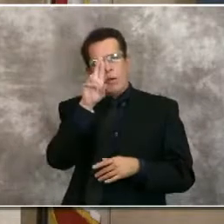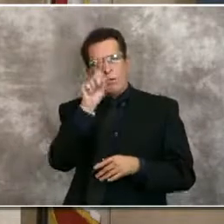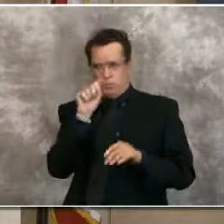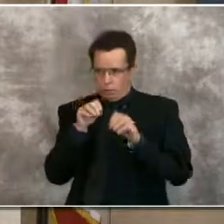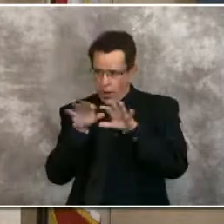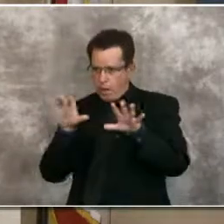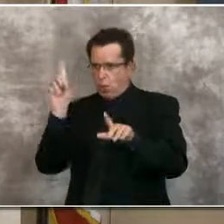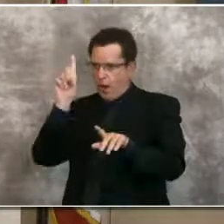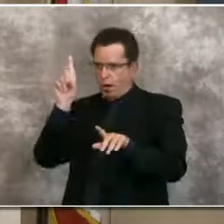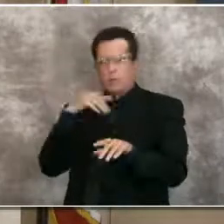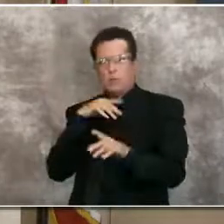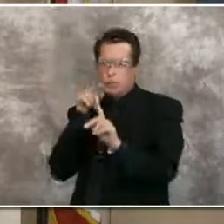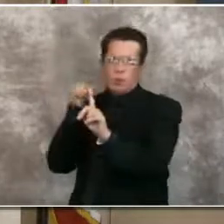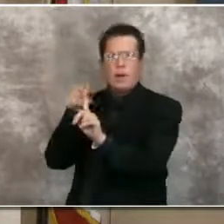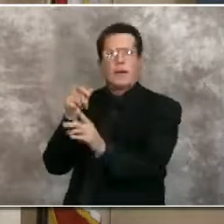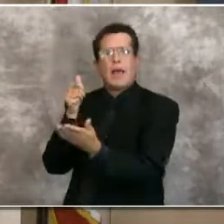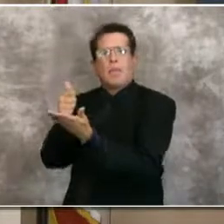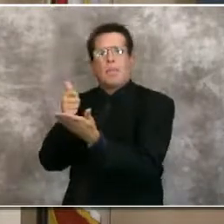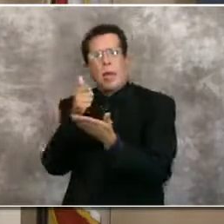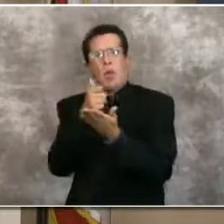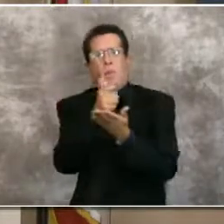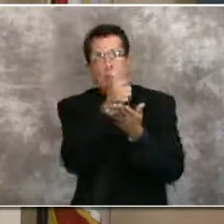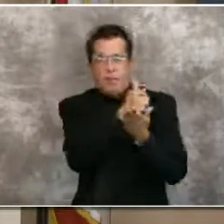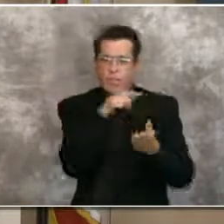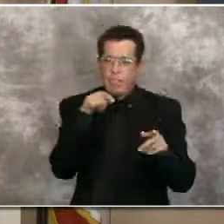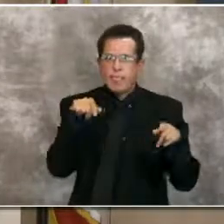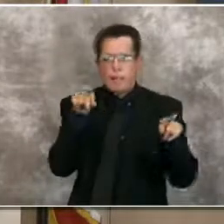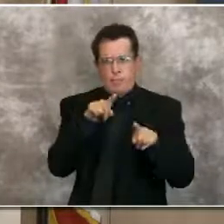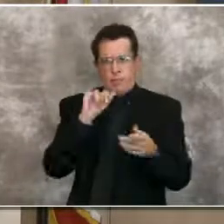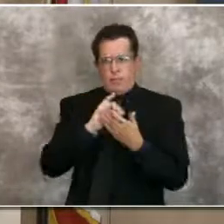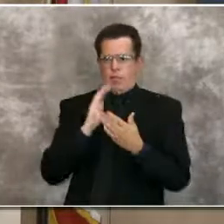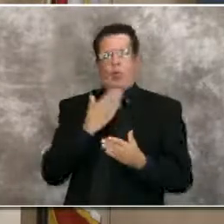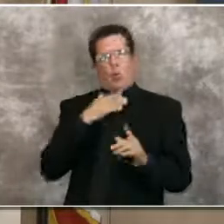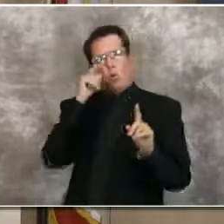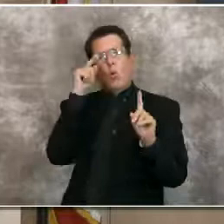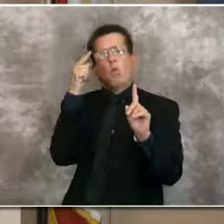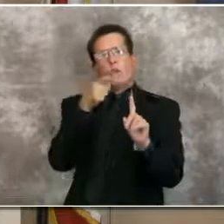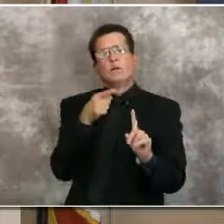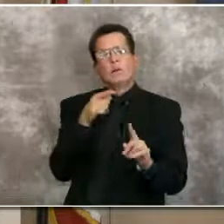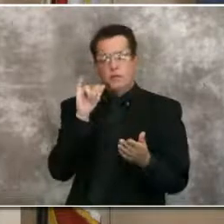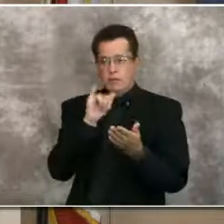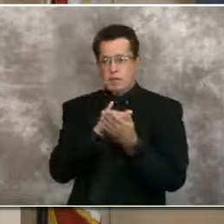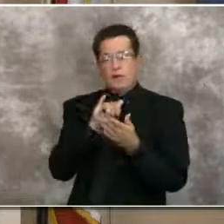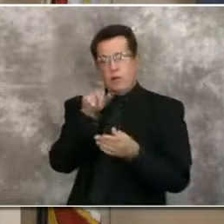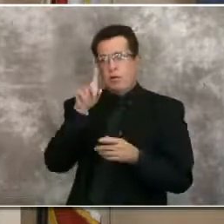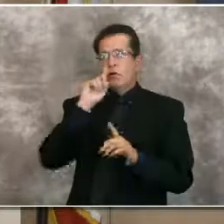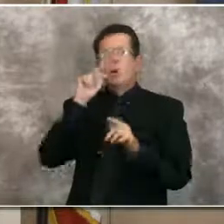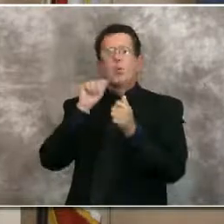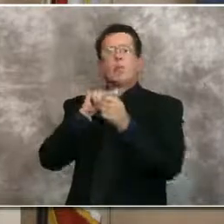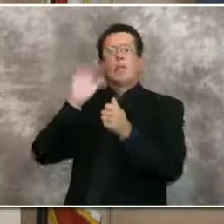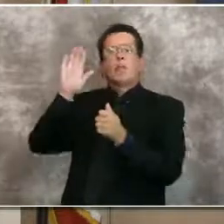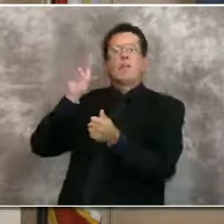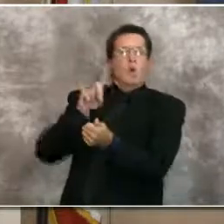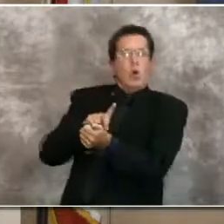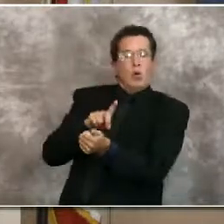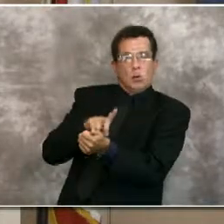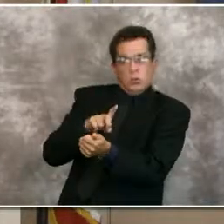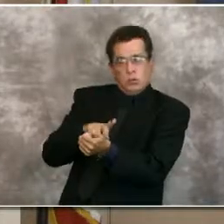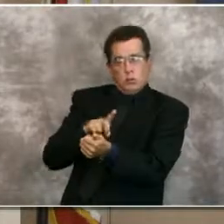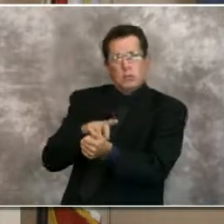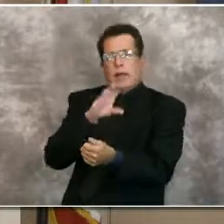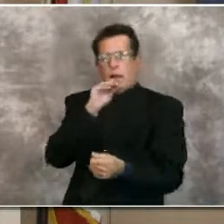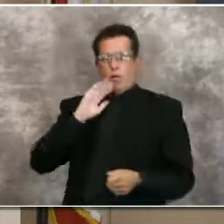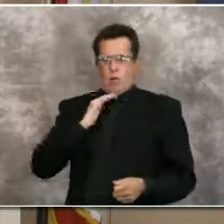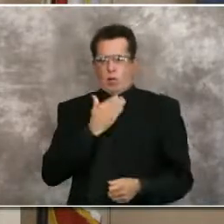to be tested. So if they determine to be positive with the work of their physician, again, tied to a medical home, but also the great work of our